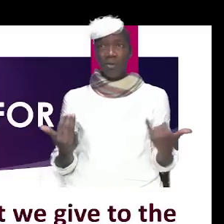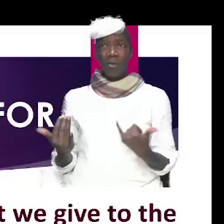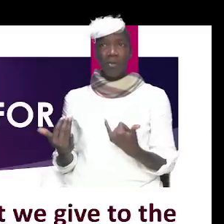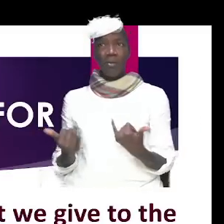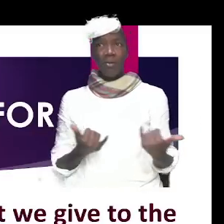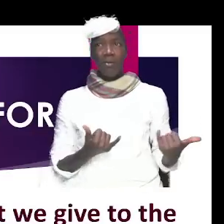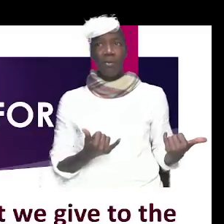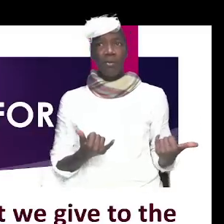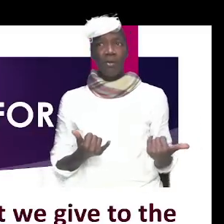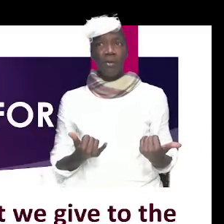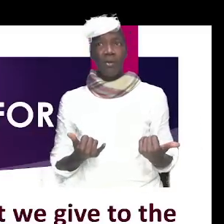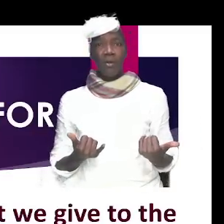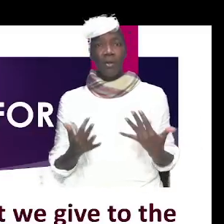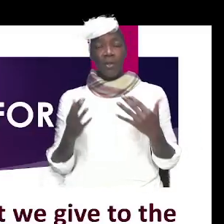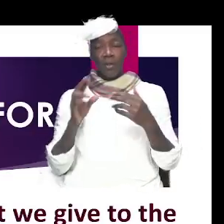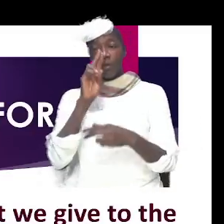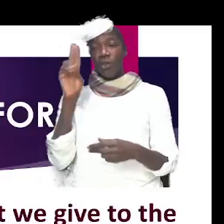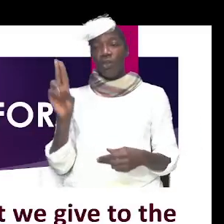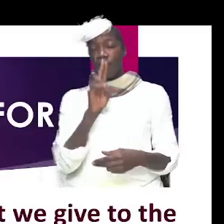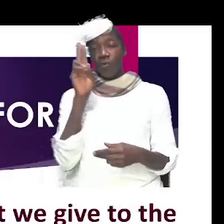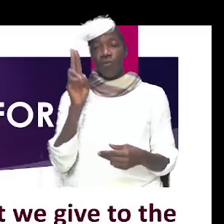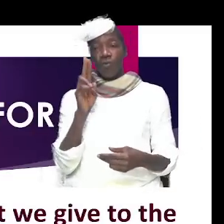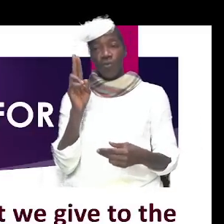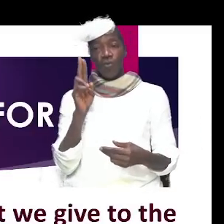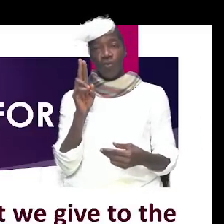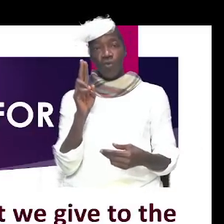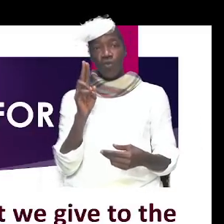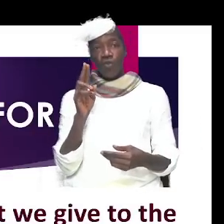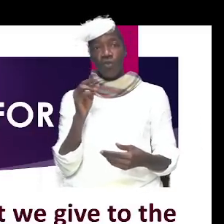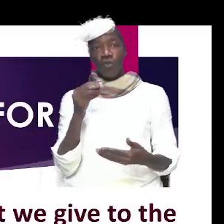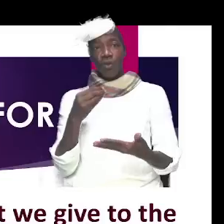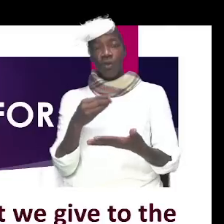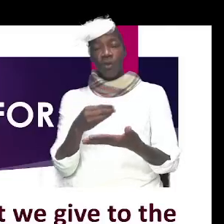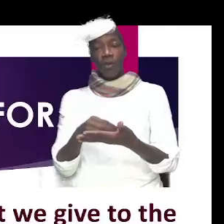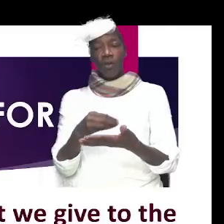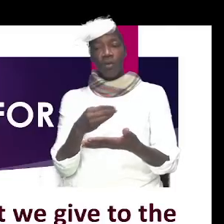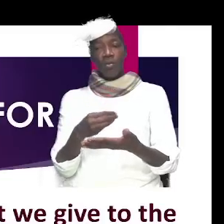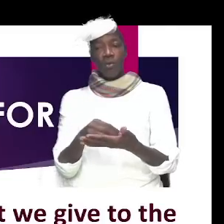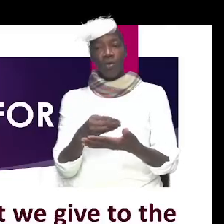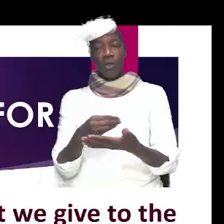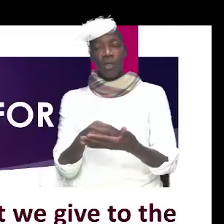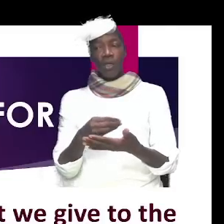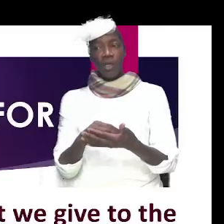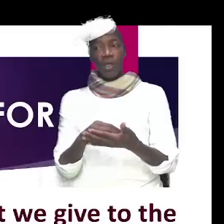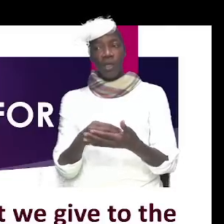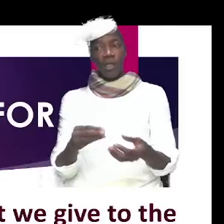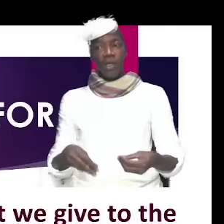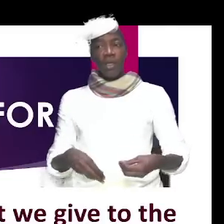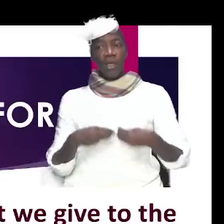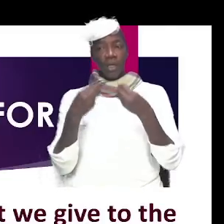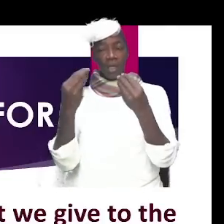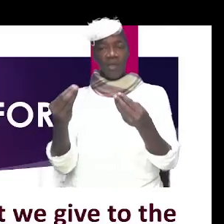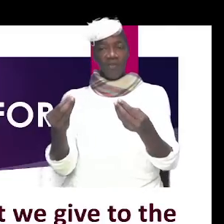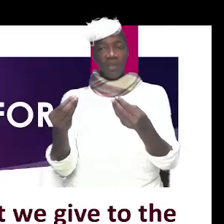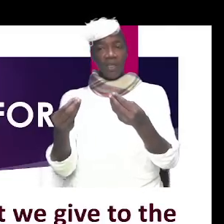We can use our resources, and between giving to the